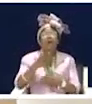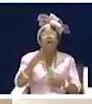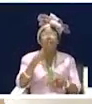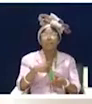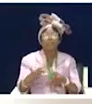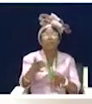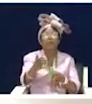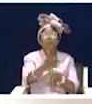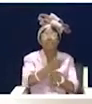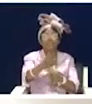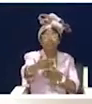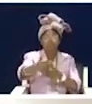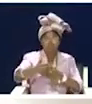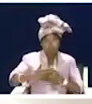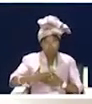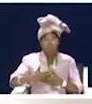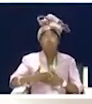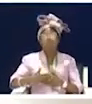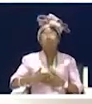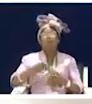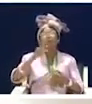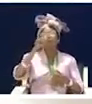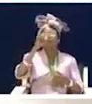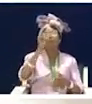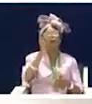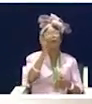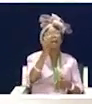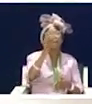getting close to Kaba in Kogi State,